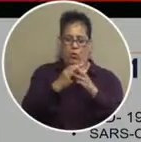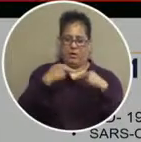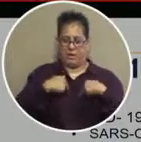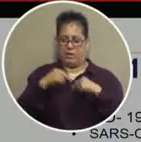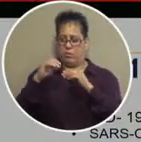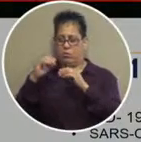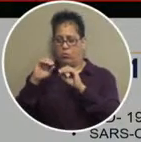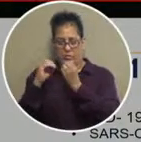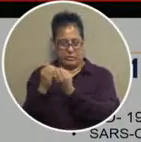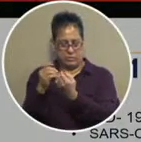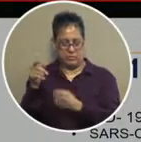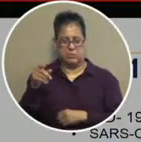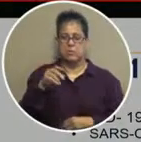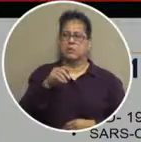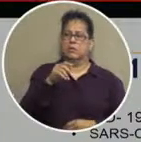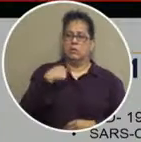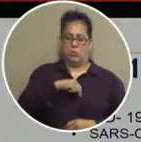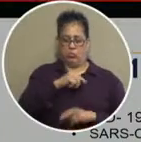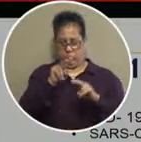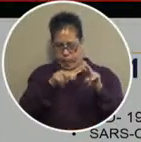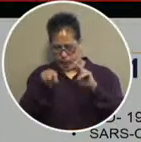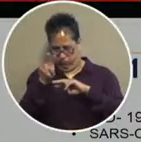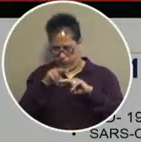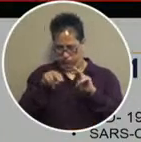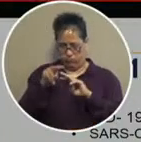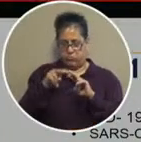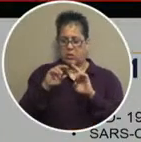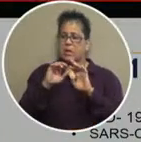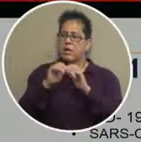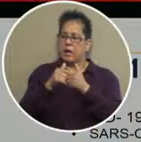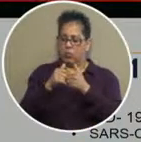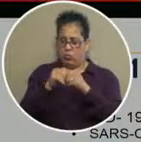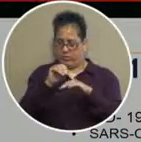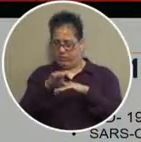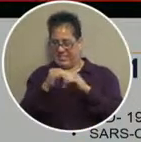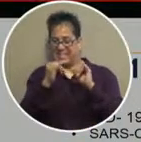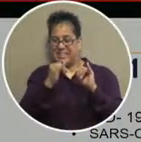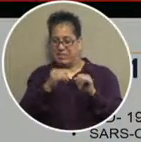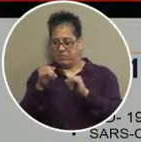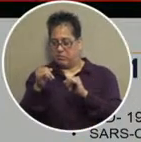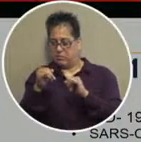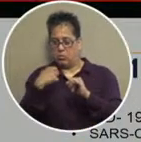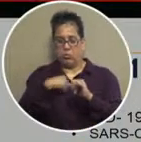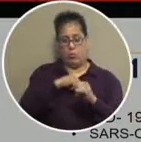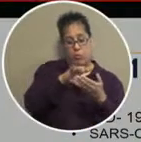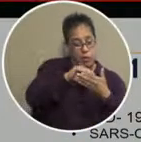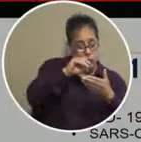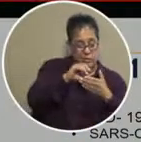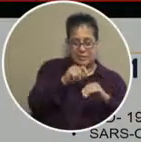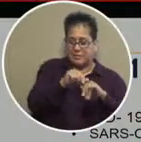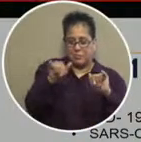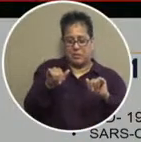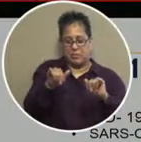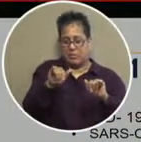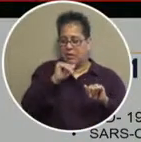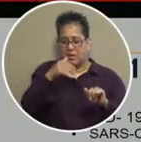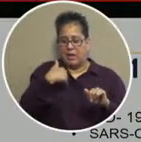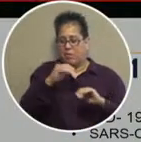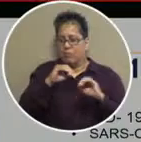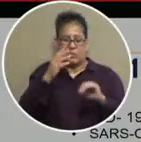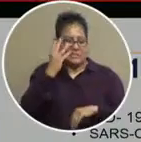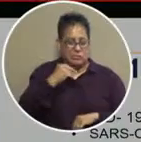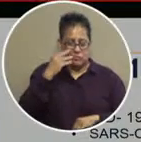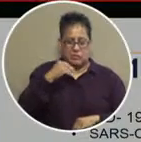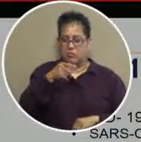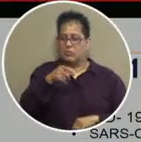monitored closely how the virus was affecting individuals, but we were learning at the same time because we didn't have any